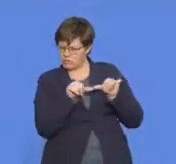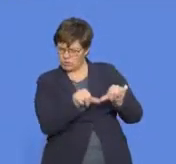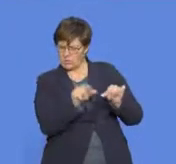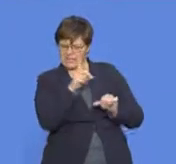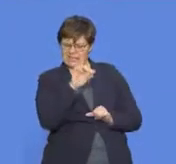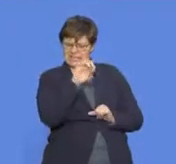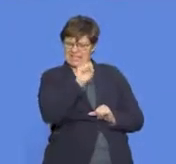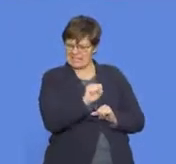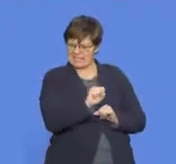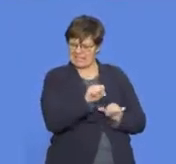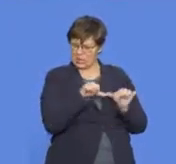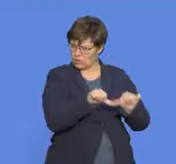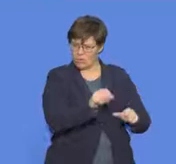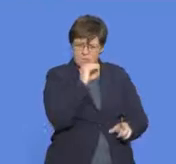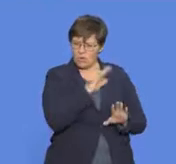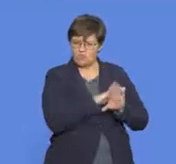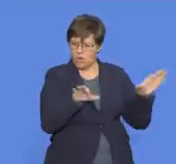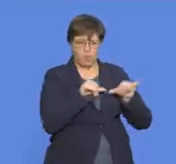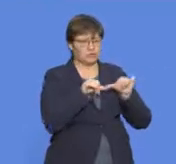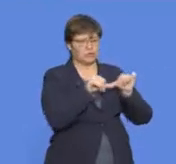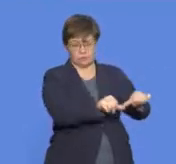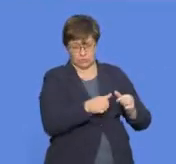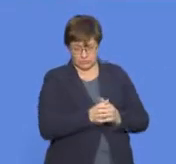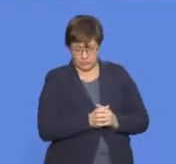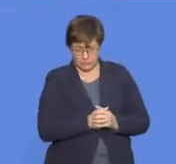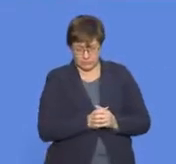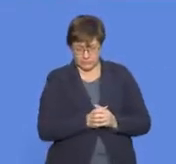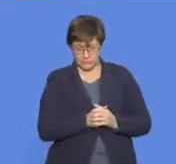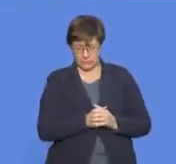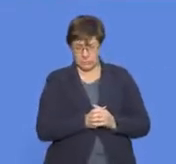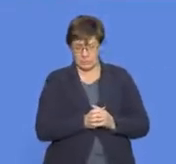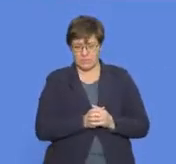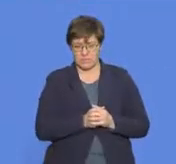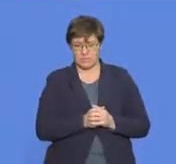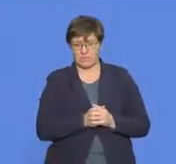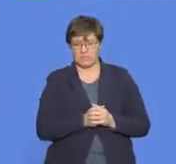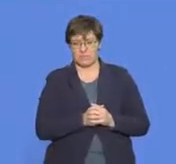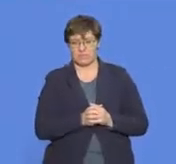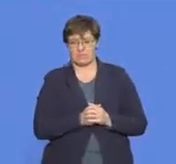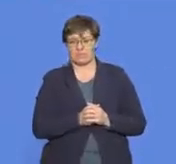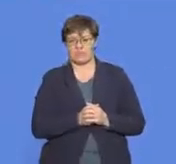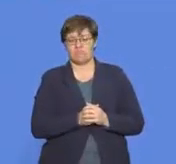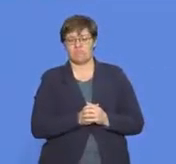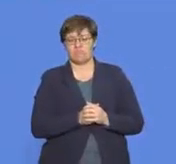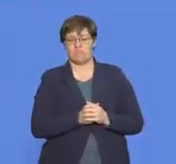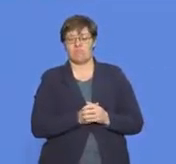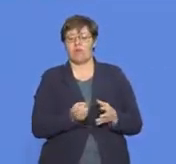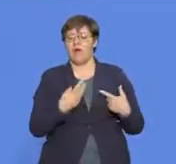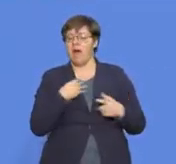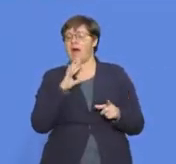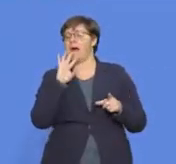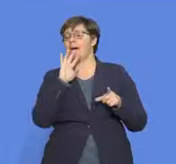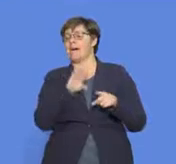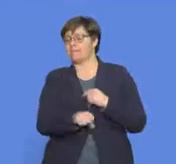discontinuous, that means that it doesn't flow. There is no continuation. So that then gives us a